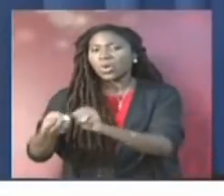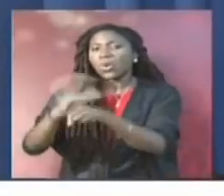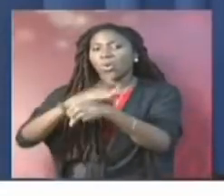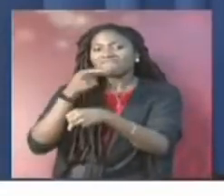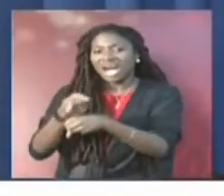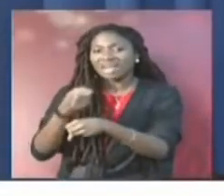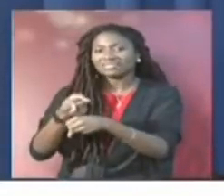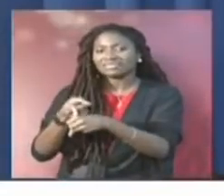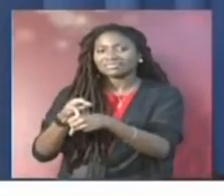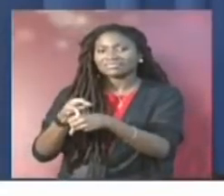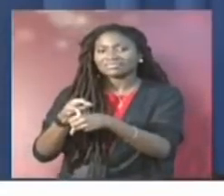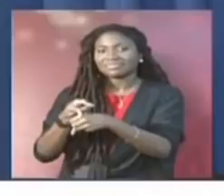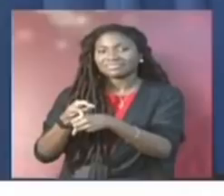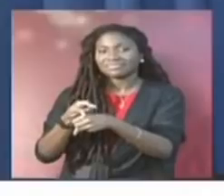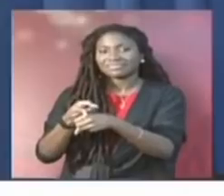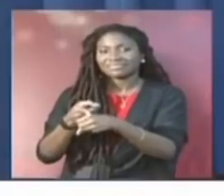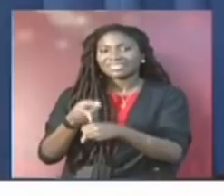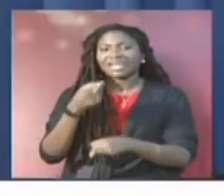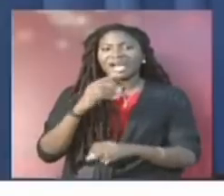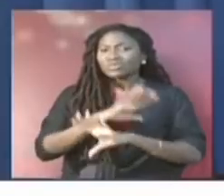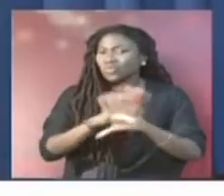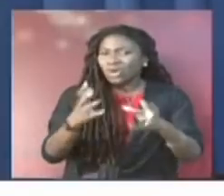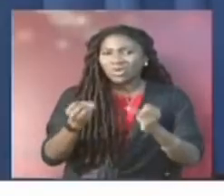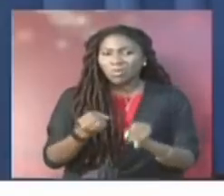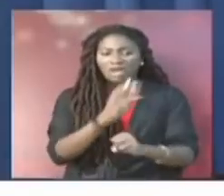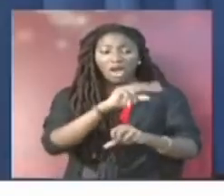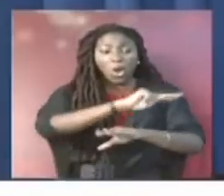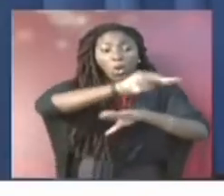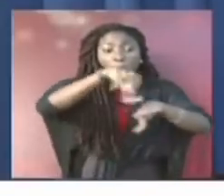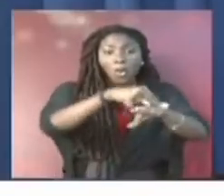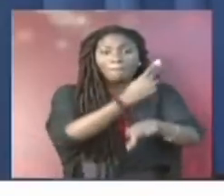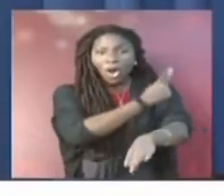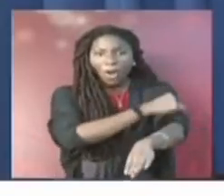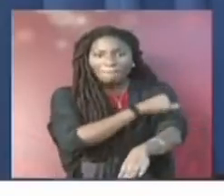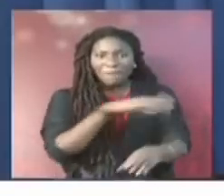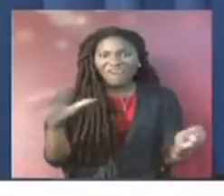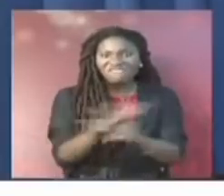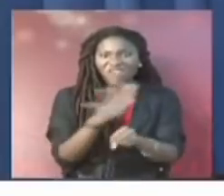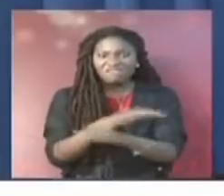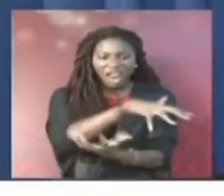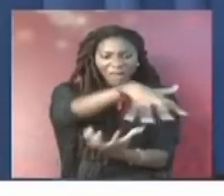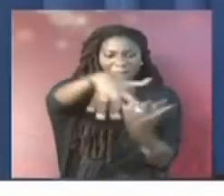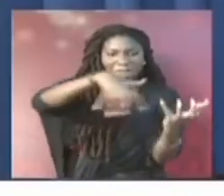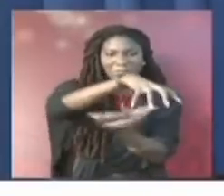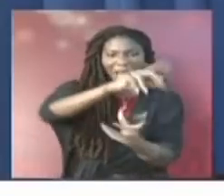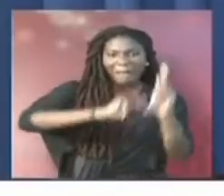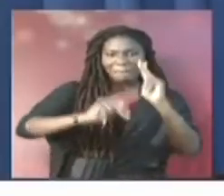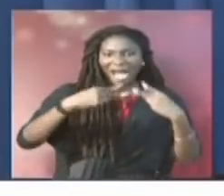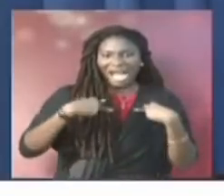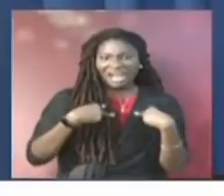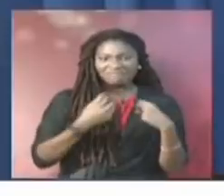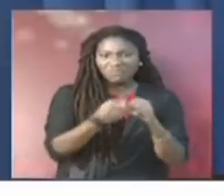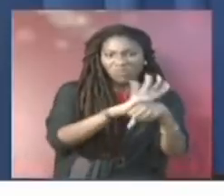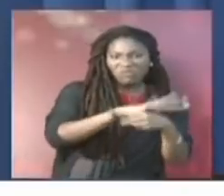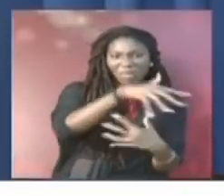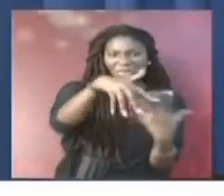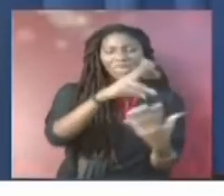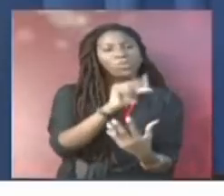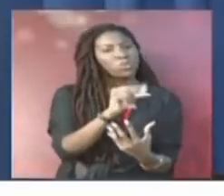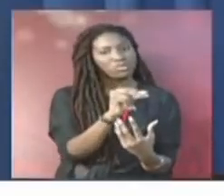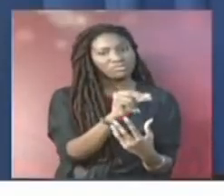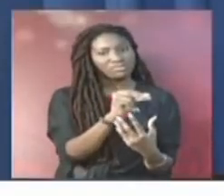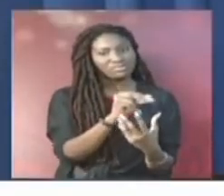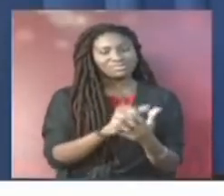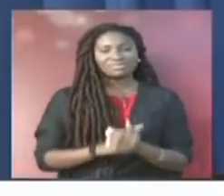COVID-19, and was also meant to not overwhelm the traditional healthcare system. The current situation that we are seeing as of